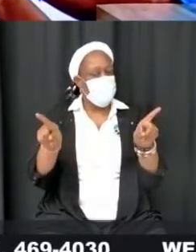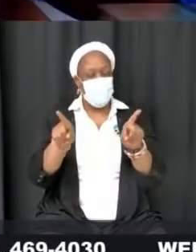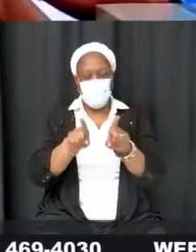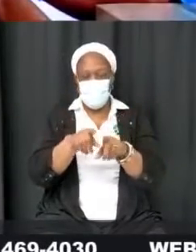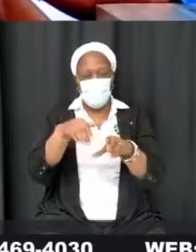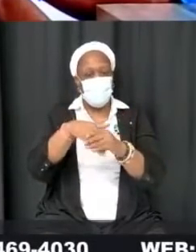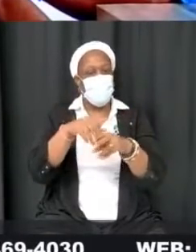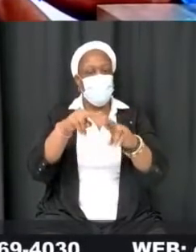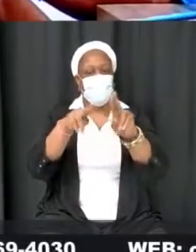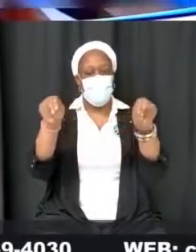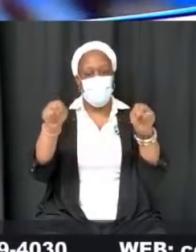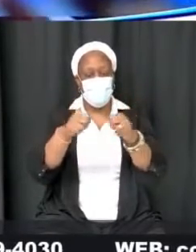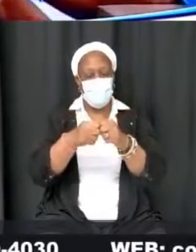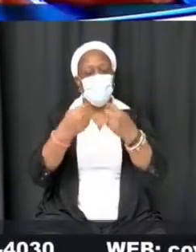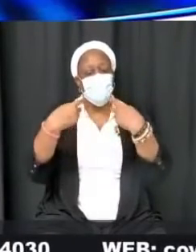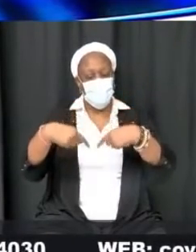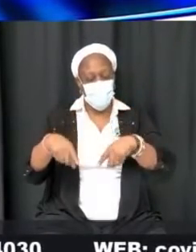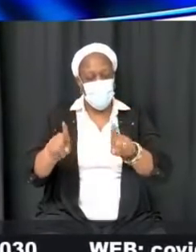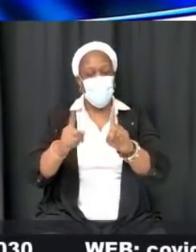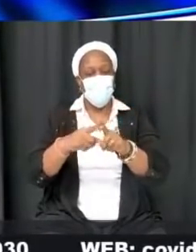Nevis.